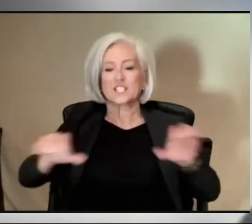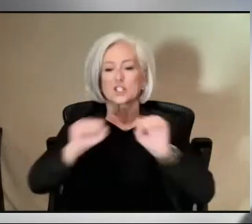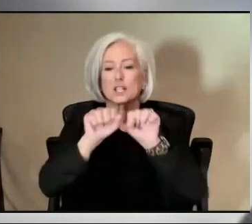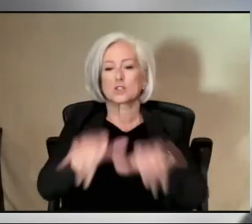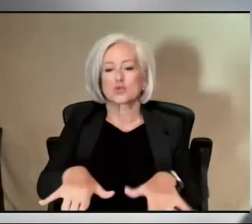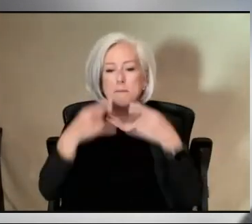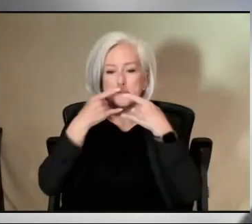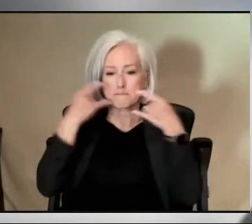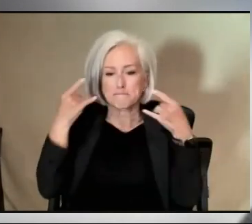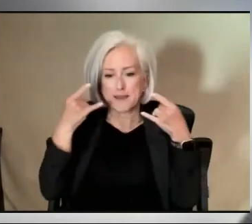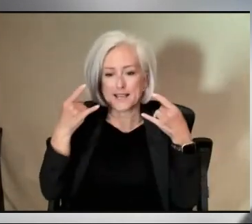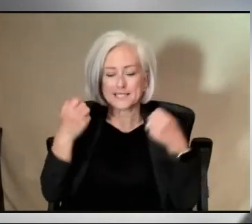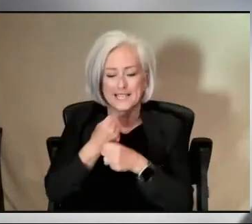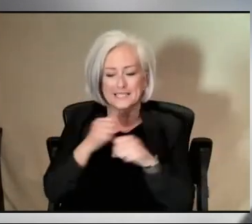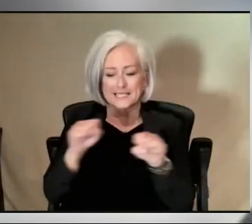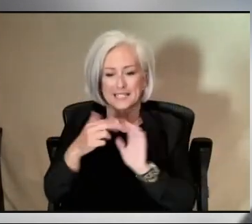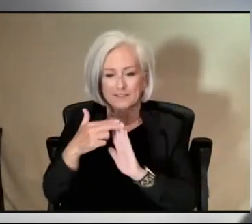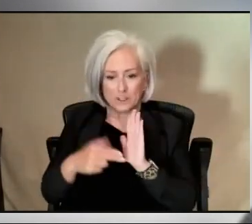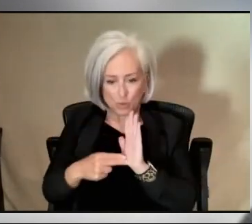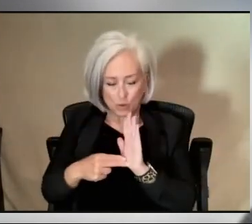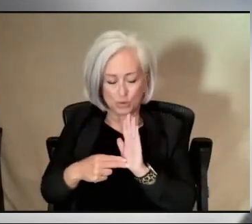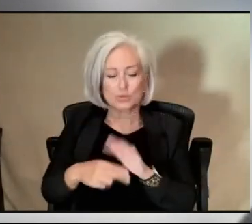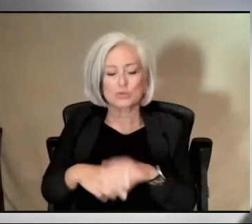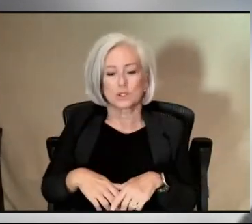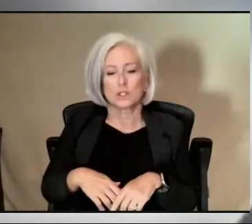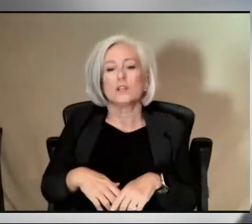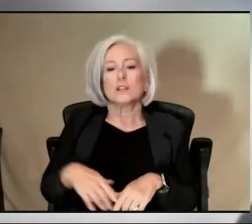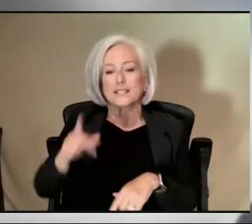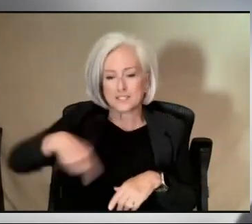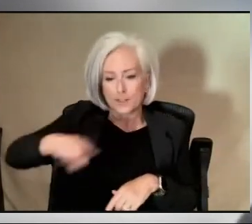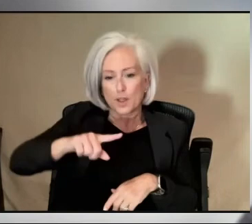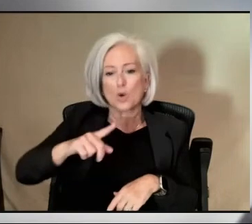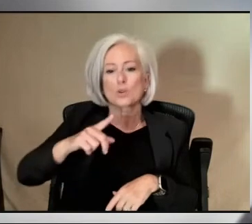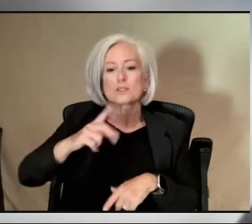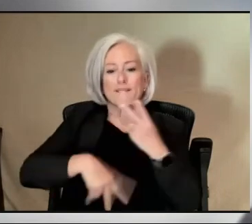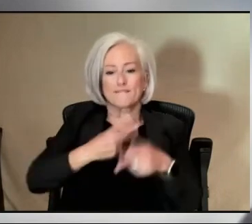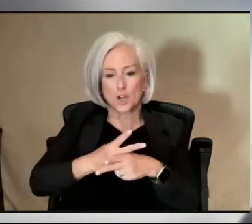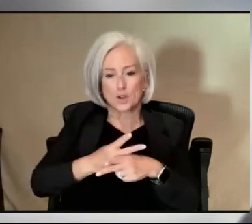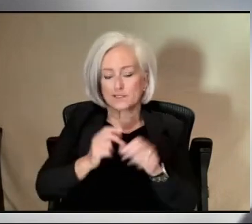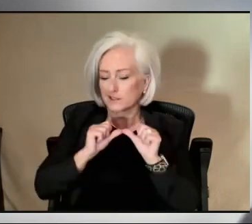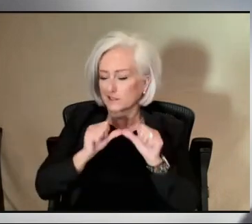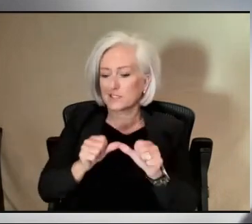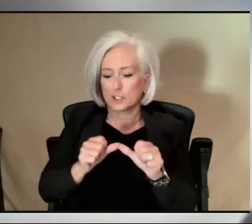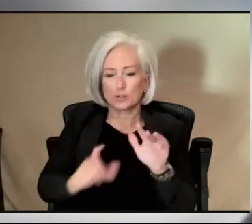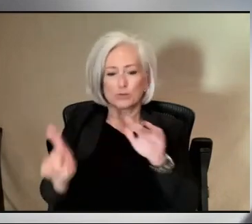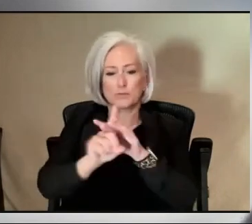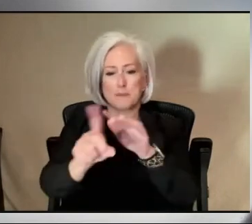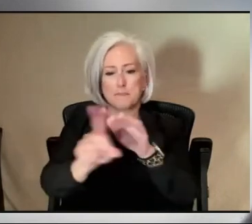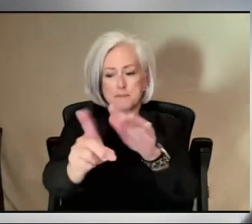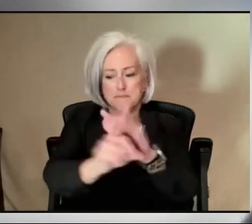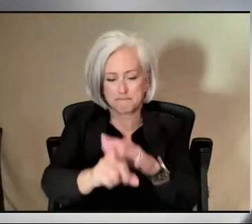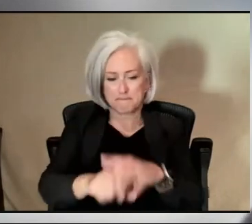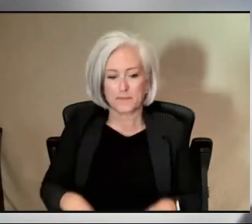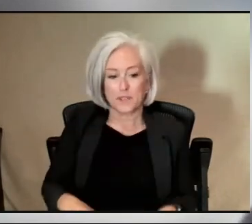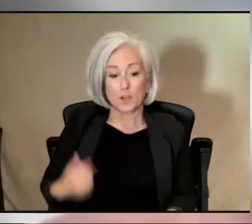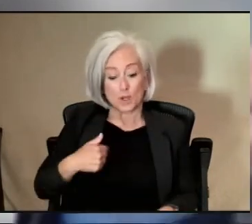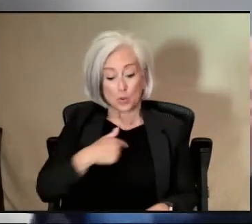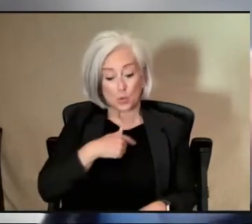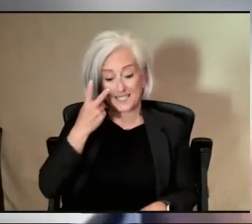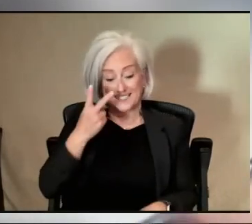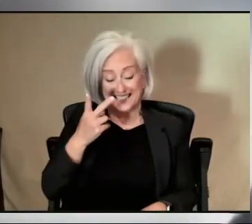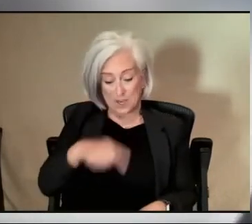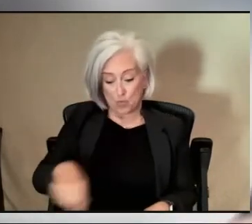the safety precautions that we know to do is that these variants continue to arise. And what we've seen is when they arise,